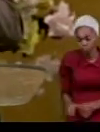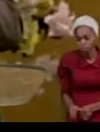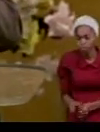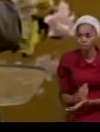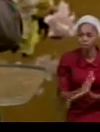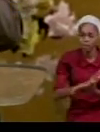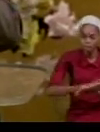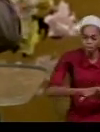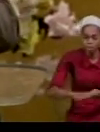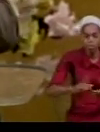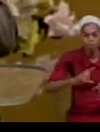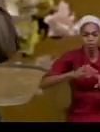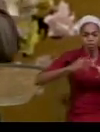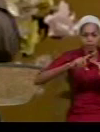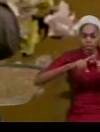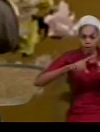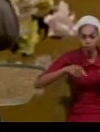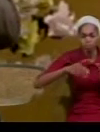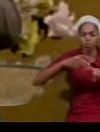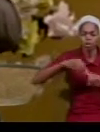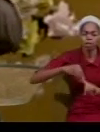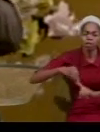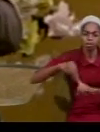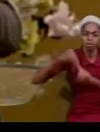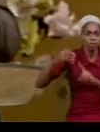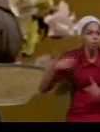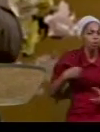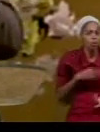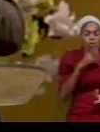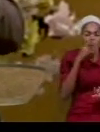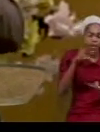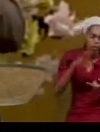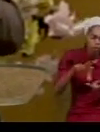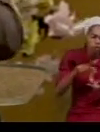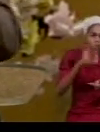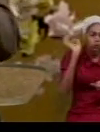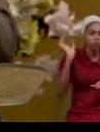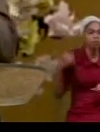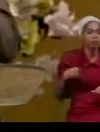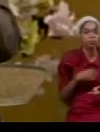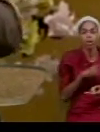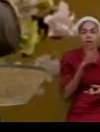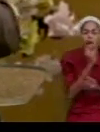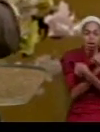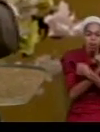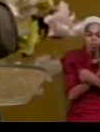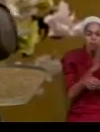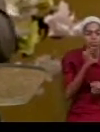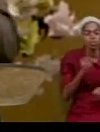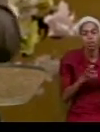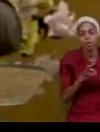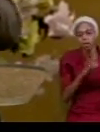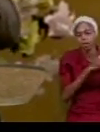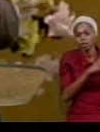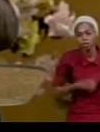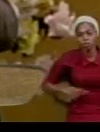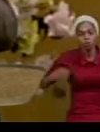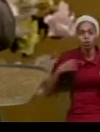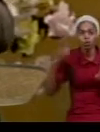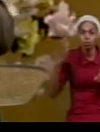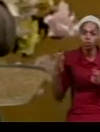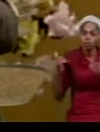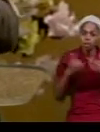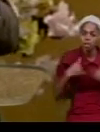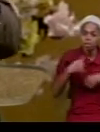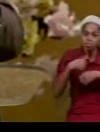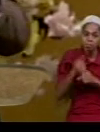us. We are chosen, we are loved, we have been made to sit in heavenly places